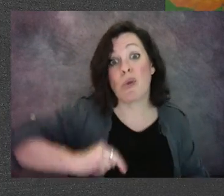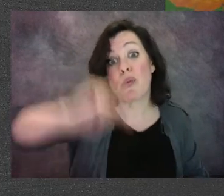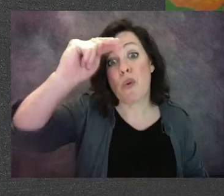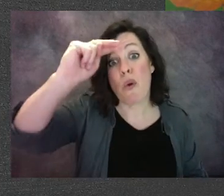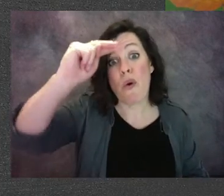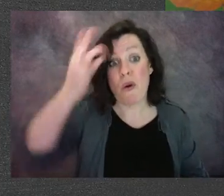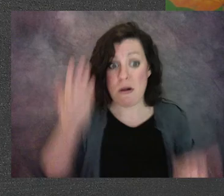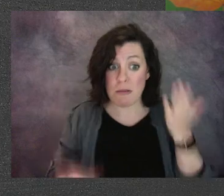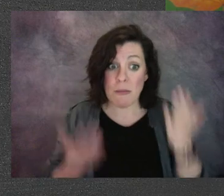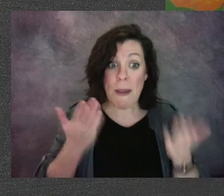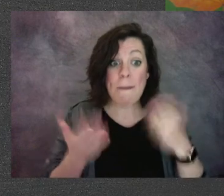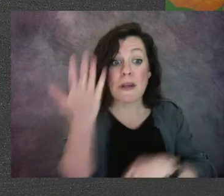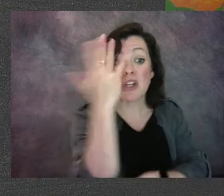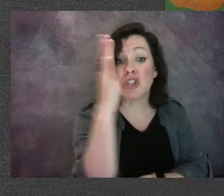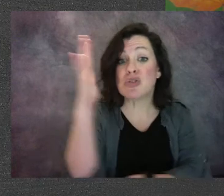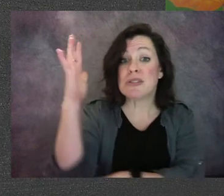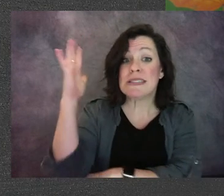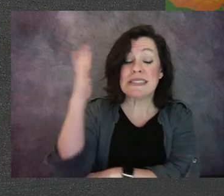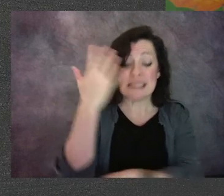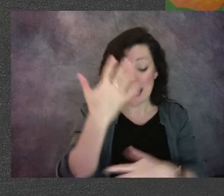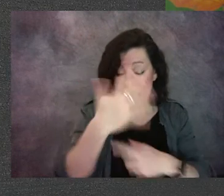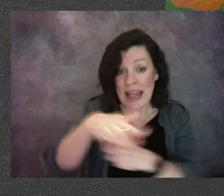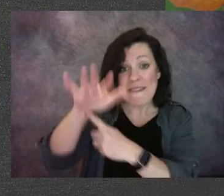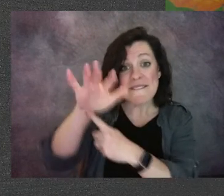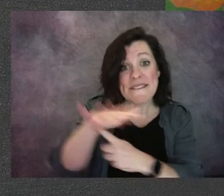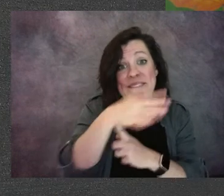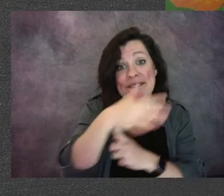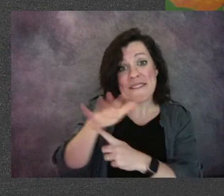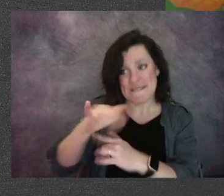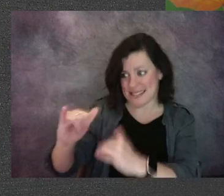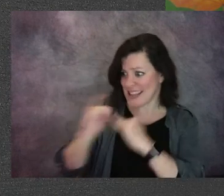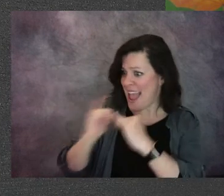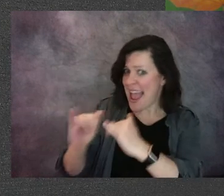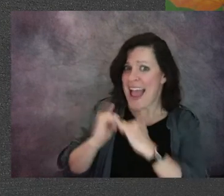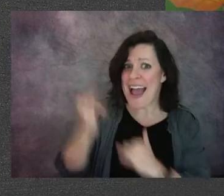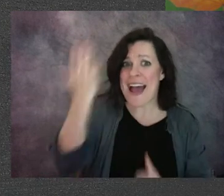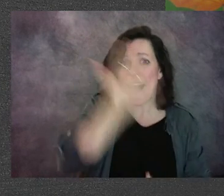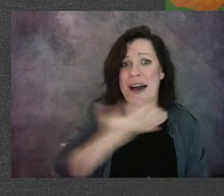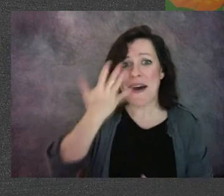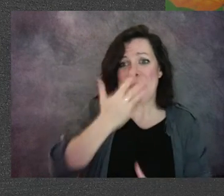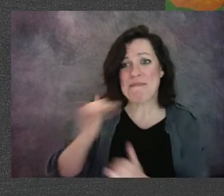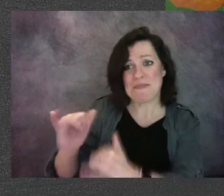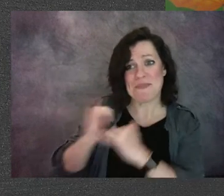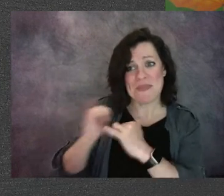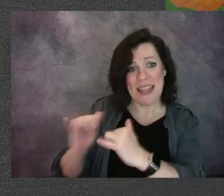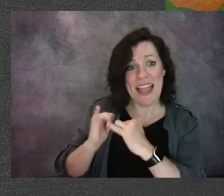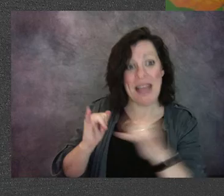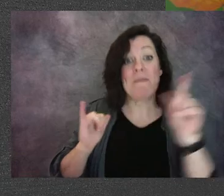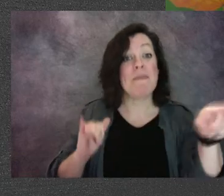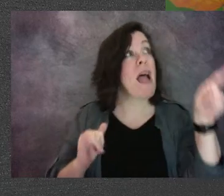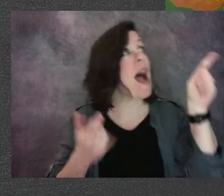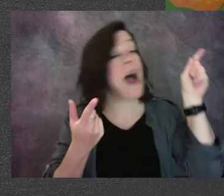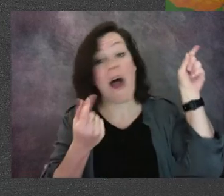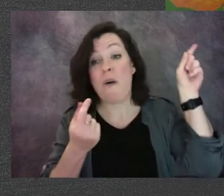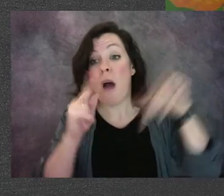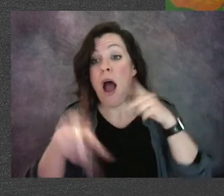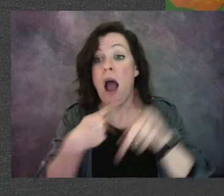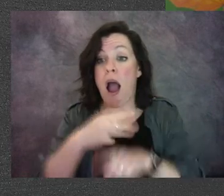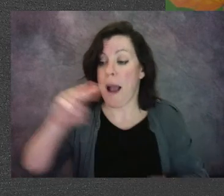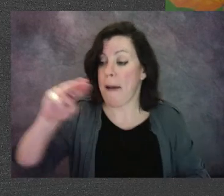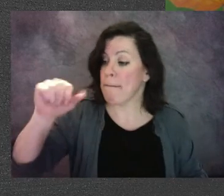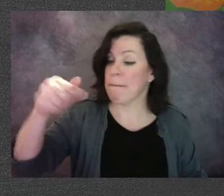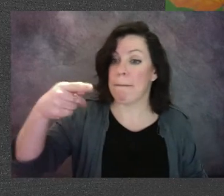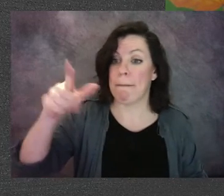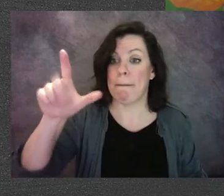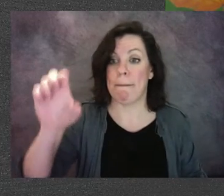He might even be traveling north above the trees that look like him. Look at our maple